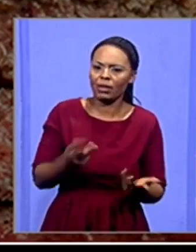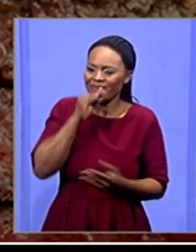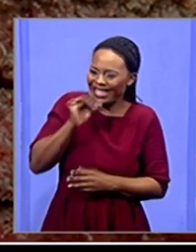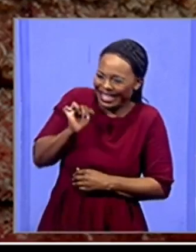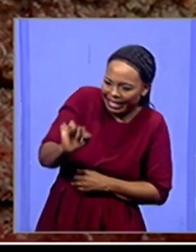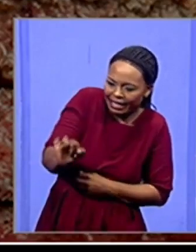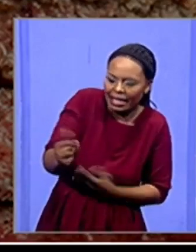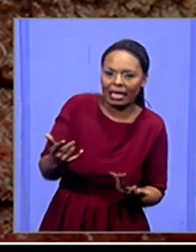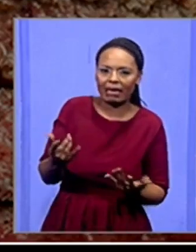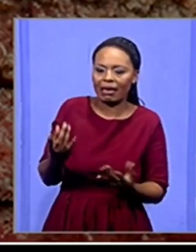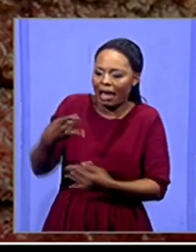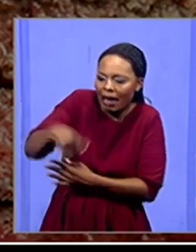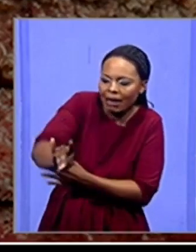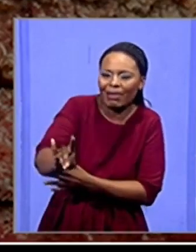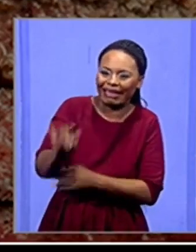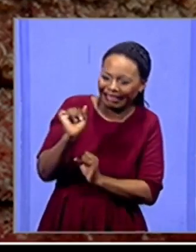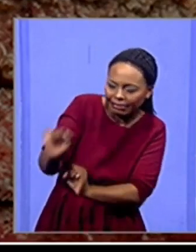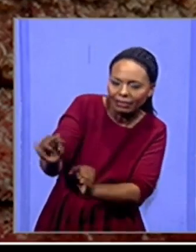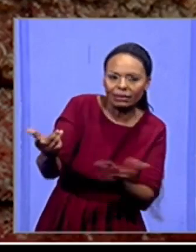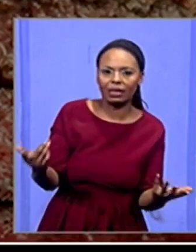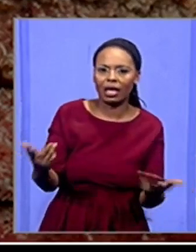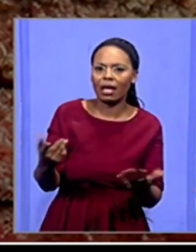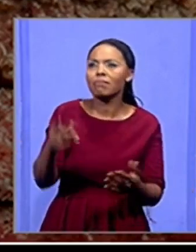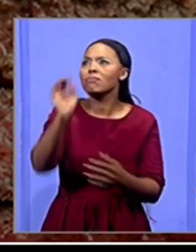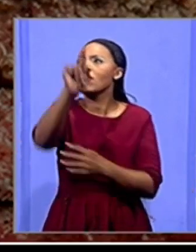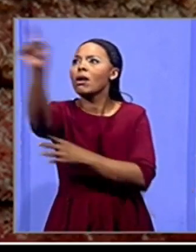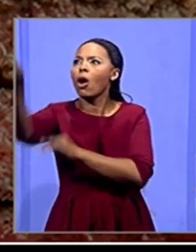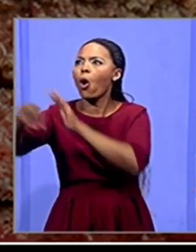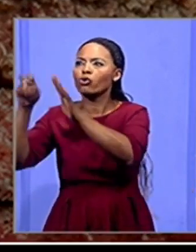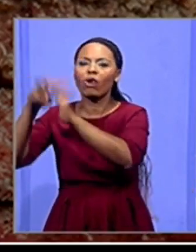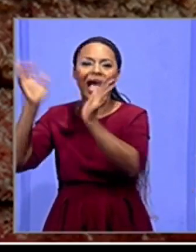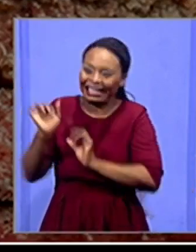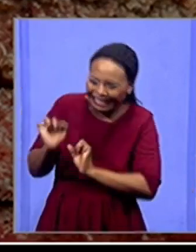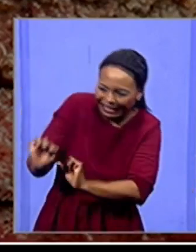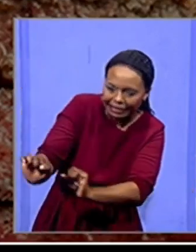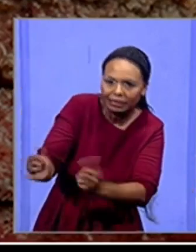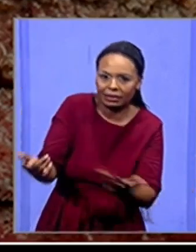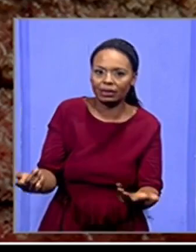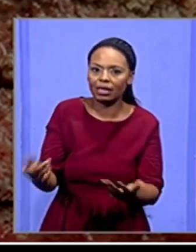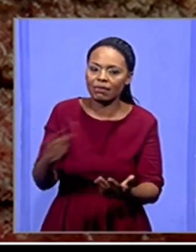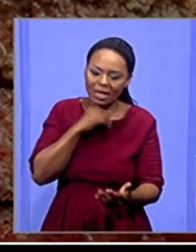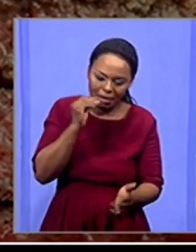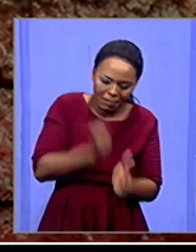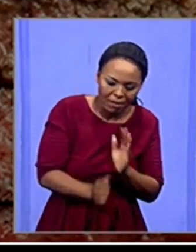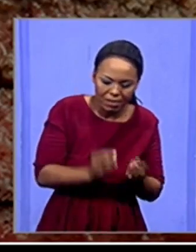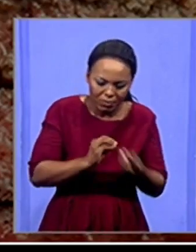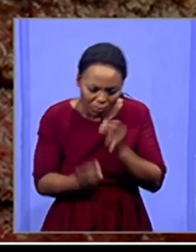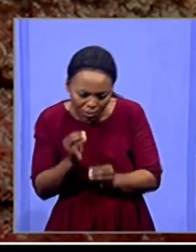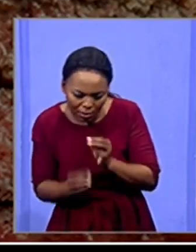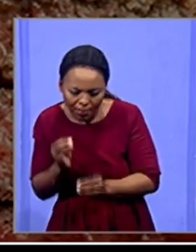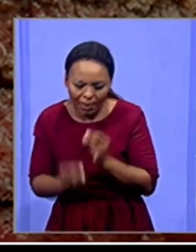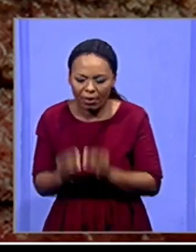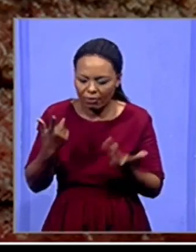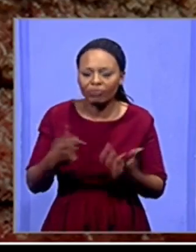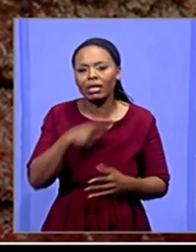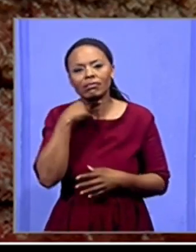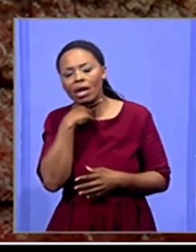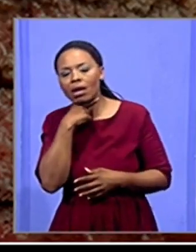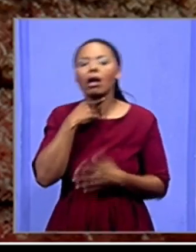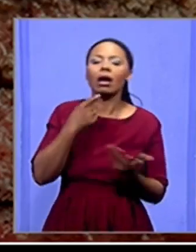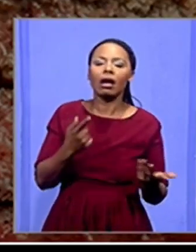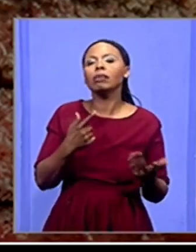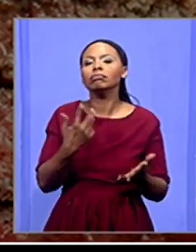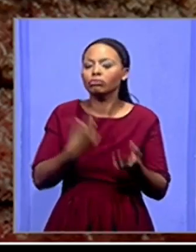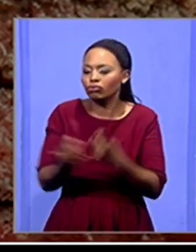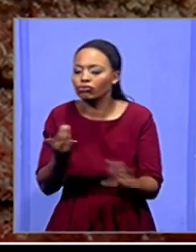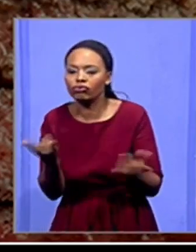gagwe ga ye go tshwenya batho ka go utswa tsa bone a batla go ditlhaba gore di rekisetsa. nna le nna ke dula ka